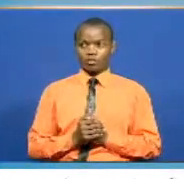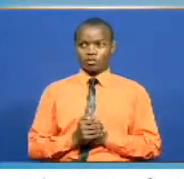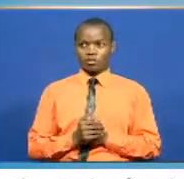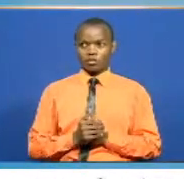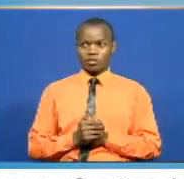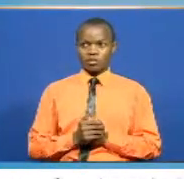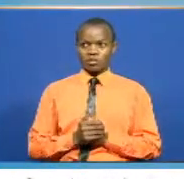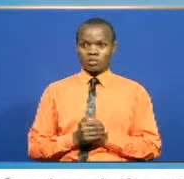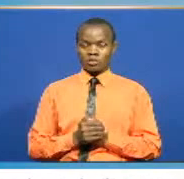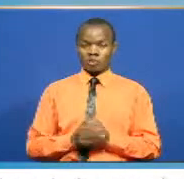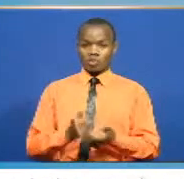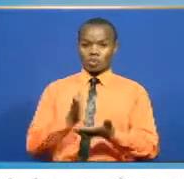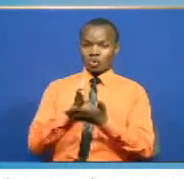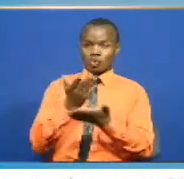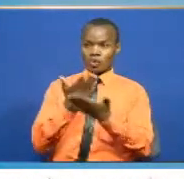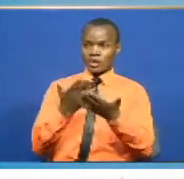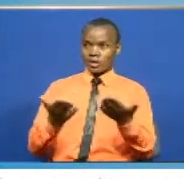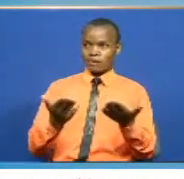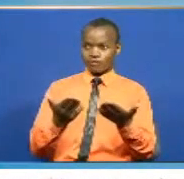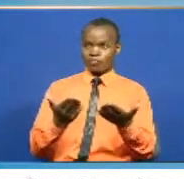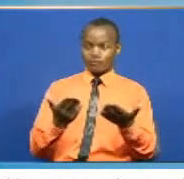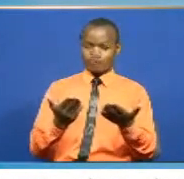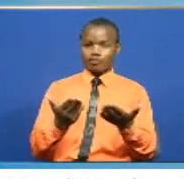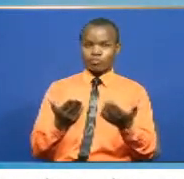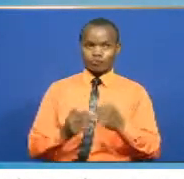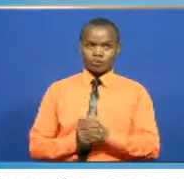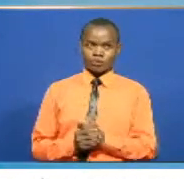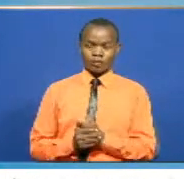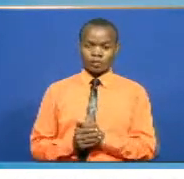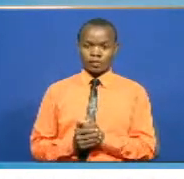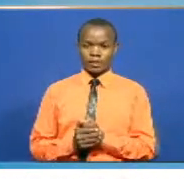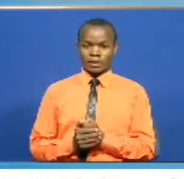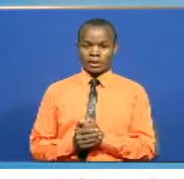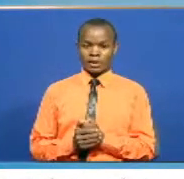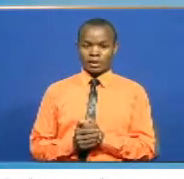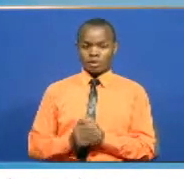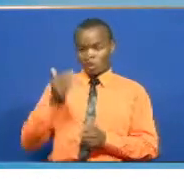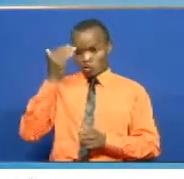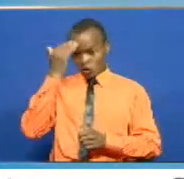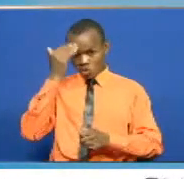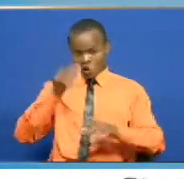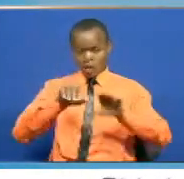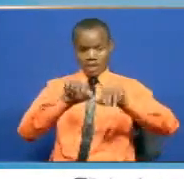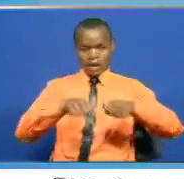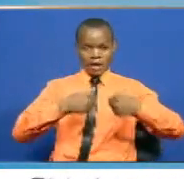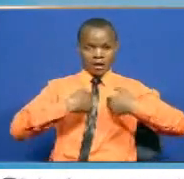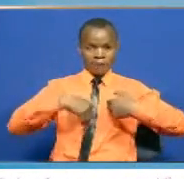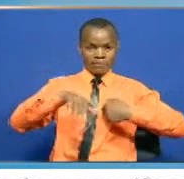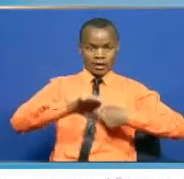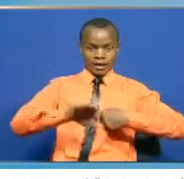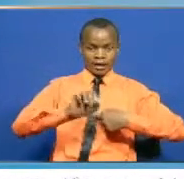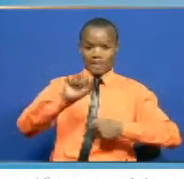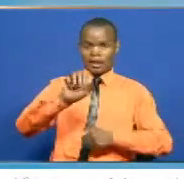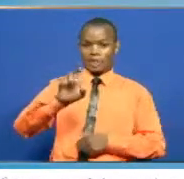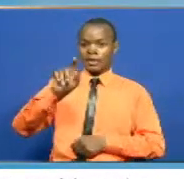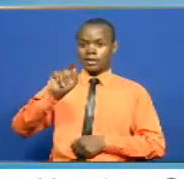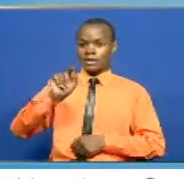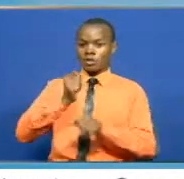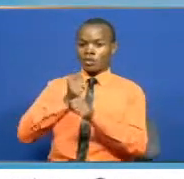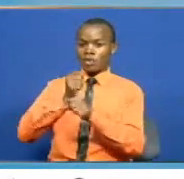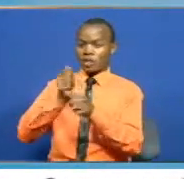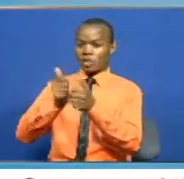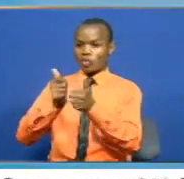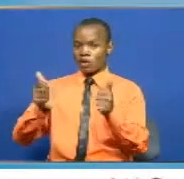it tells you the truth, the real picture. Because you see, we get to know that there are some sets we're executing, we're not executing well. Now we